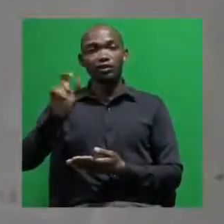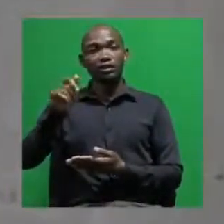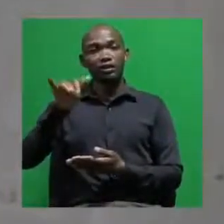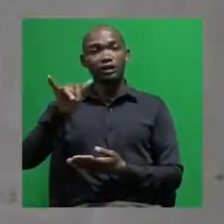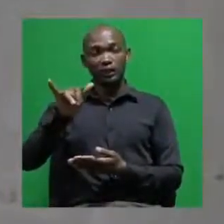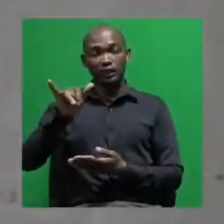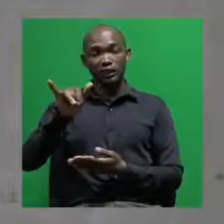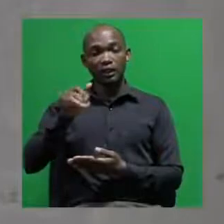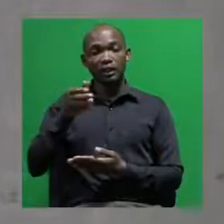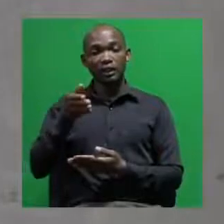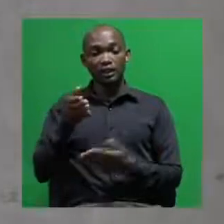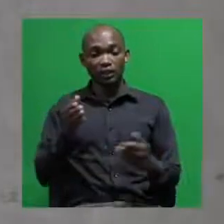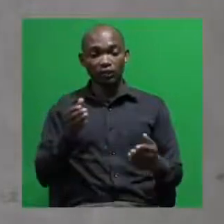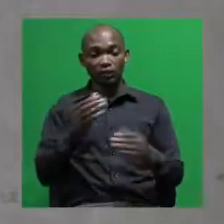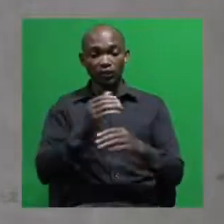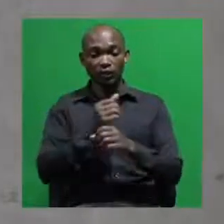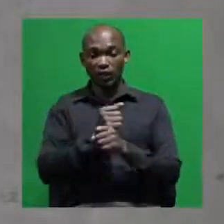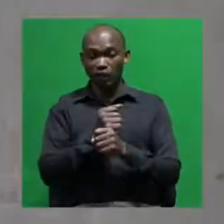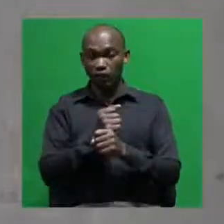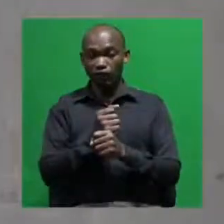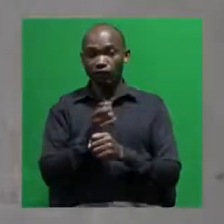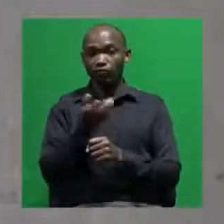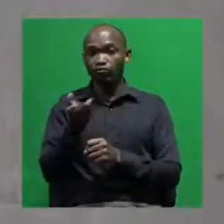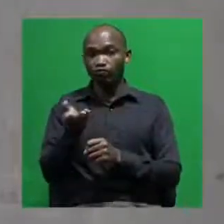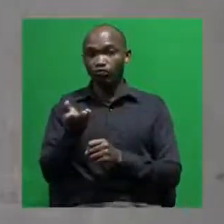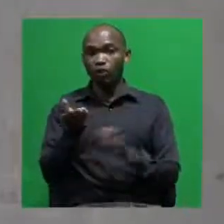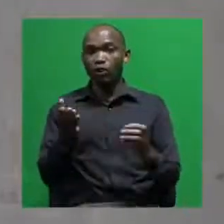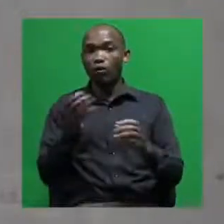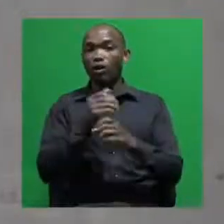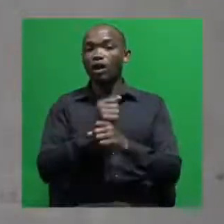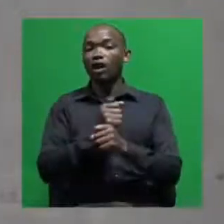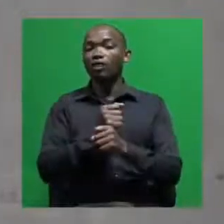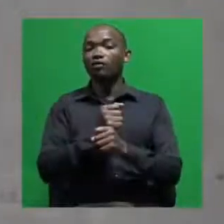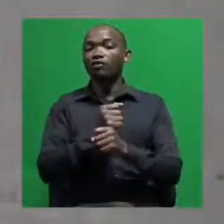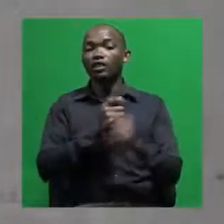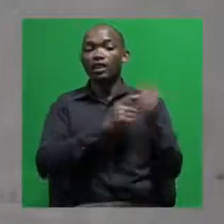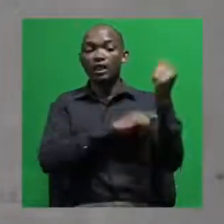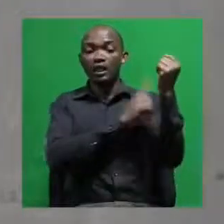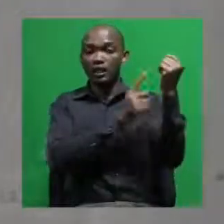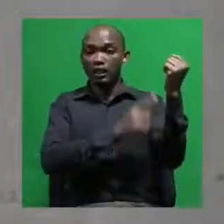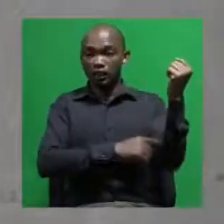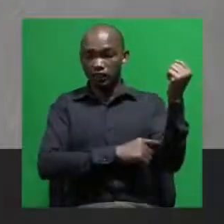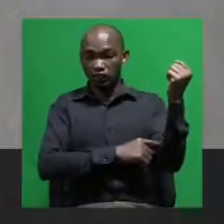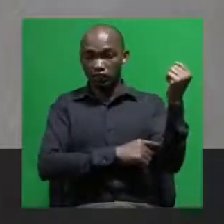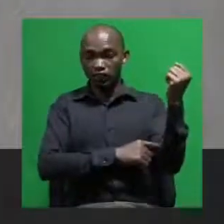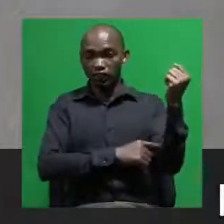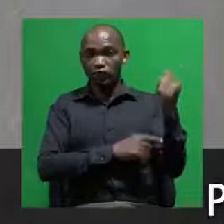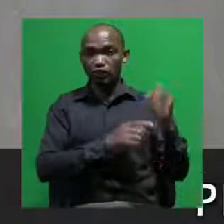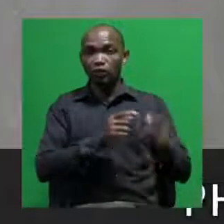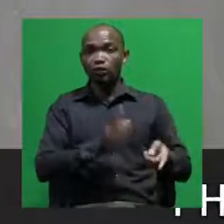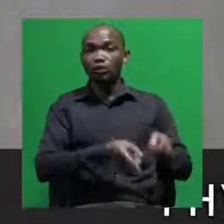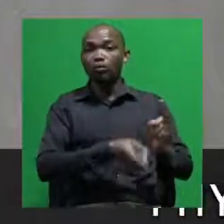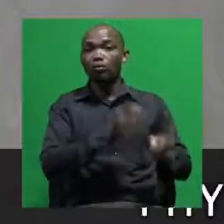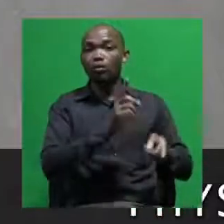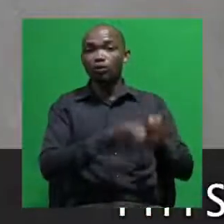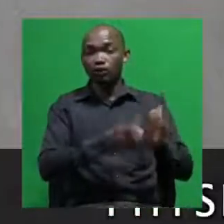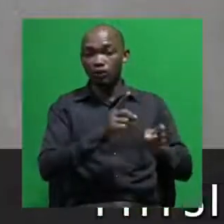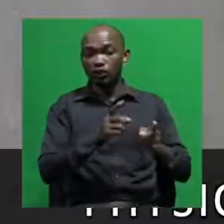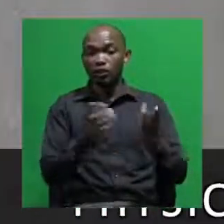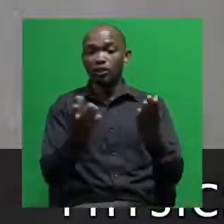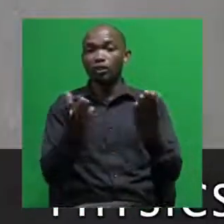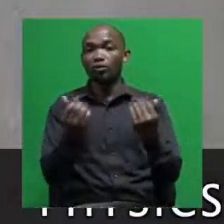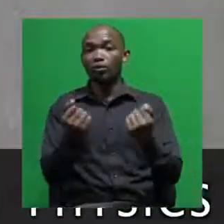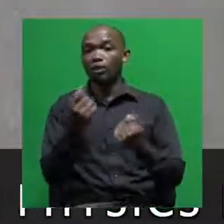the energy due to the motion, and the energy due to the motion, we have said that this is the